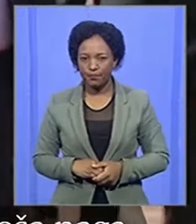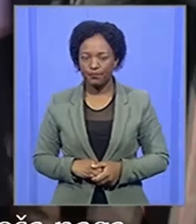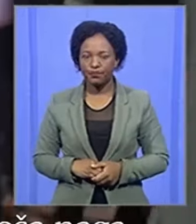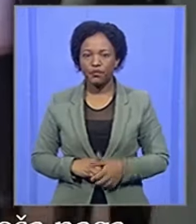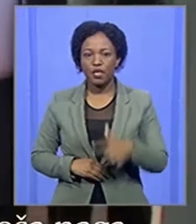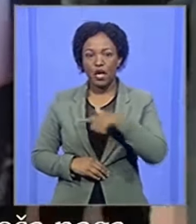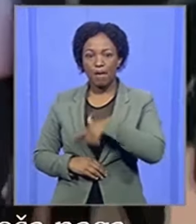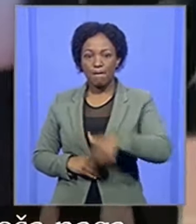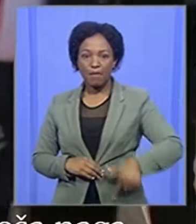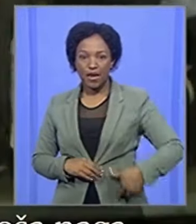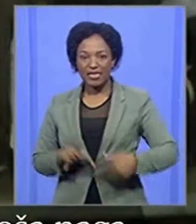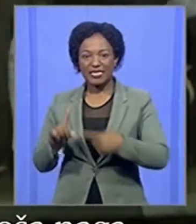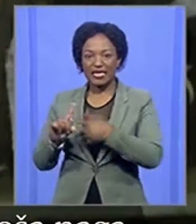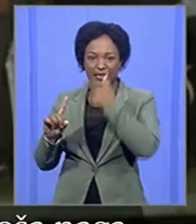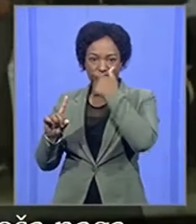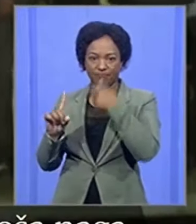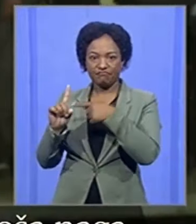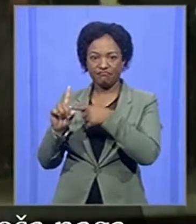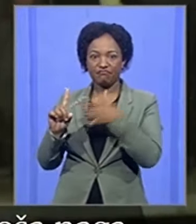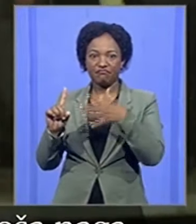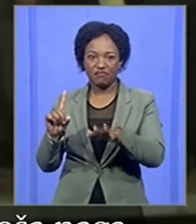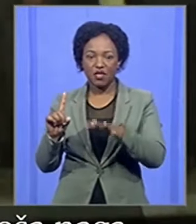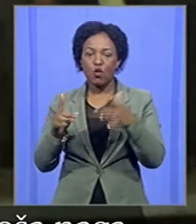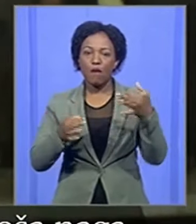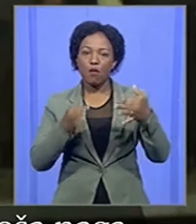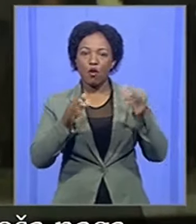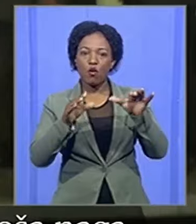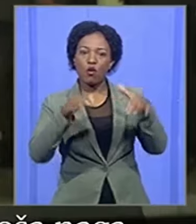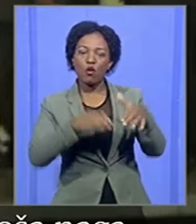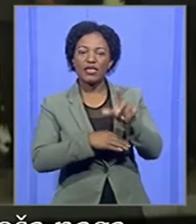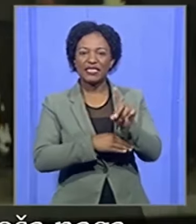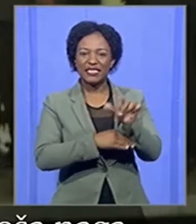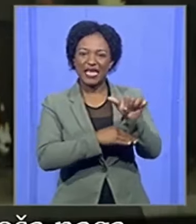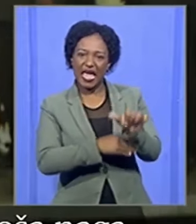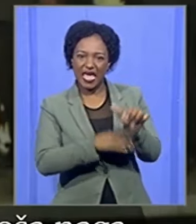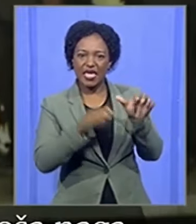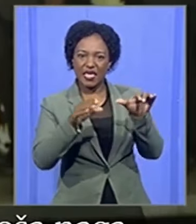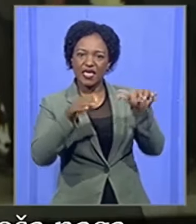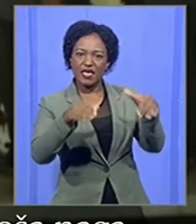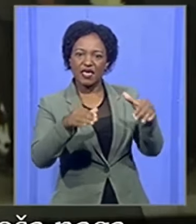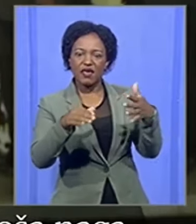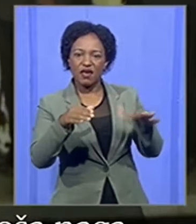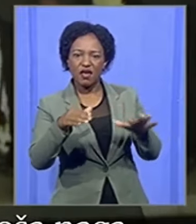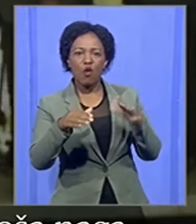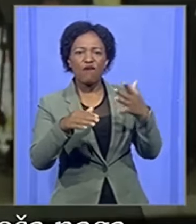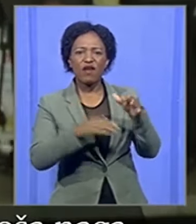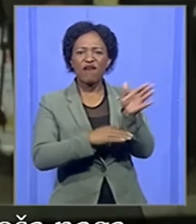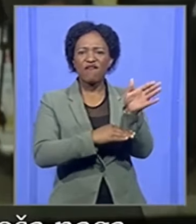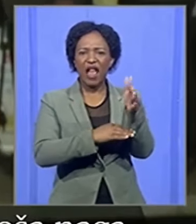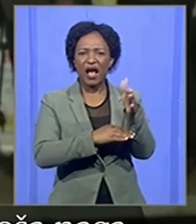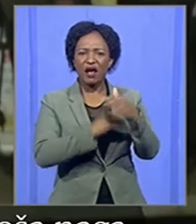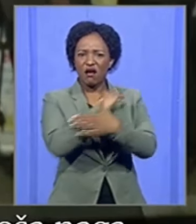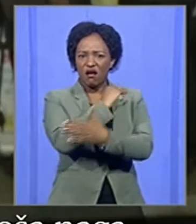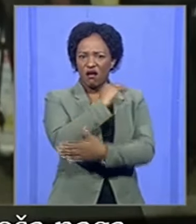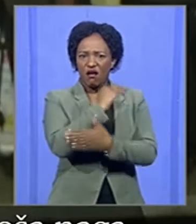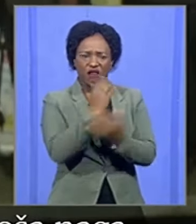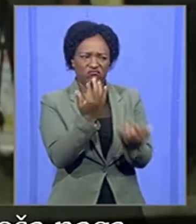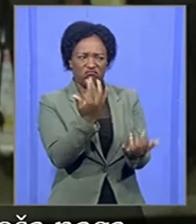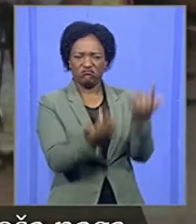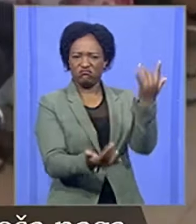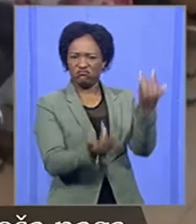Mopresidente Cyril Ramaphosa o sotše ka bogale papatšo ya sepolotiki ya mokgatlo wa DA yeo ka gare ga yona e laetša go flaga ya naga e swa